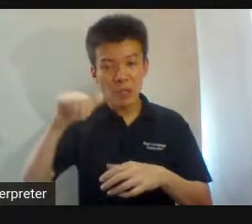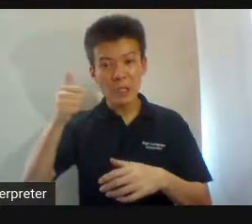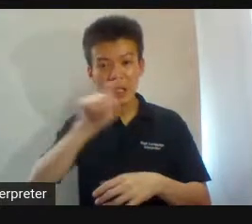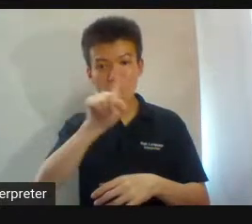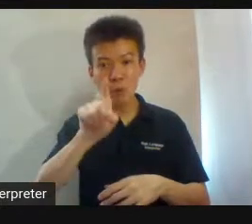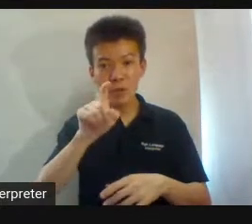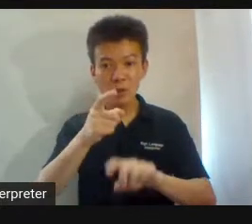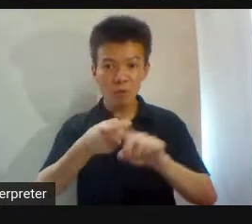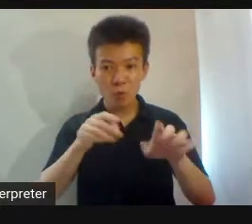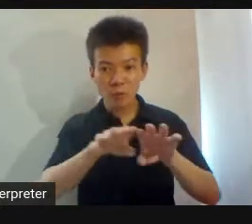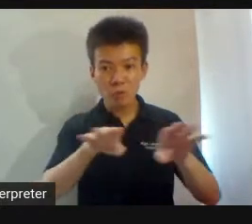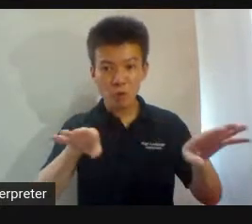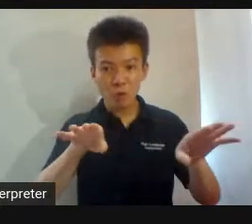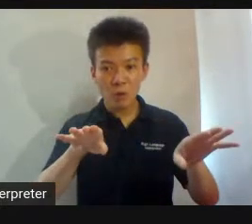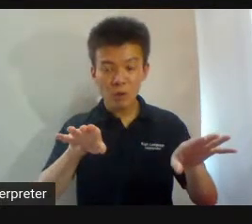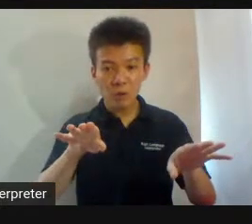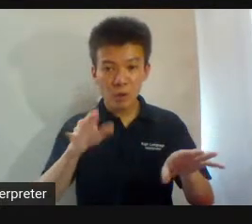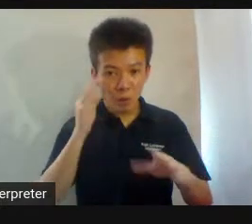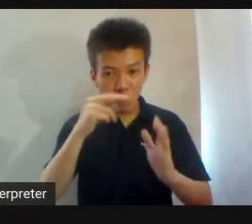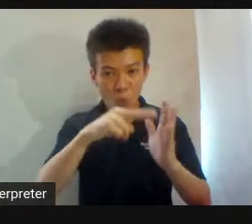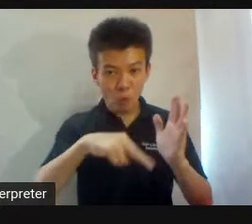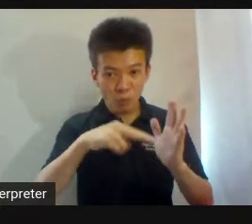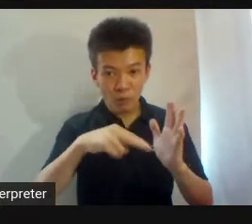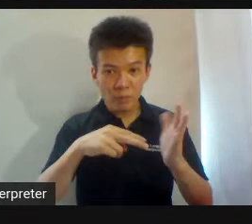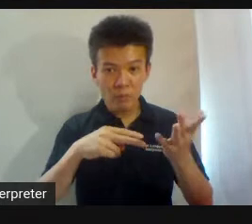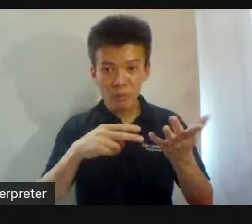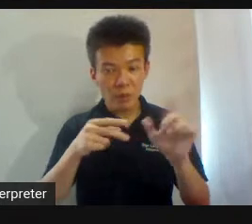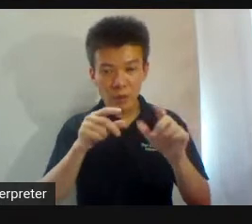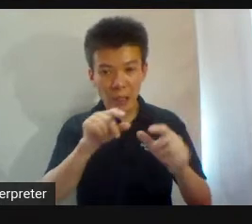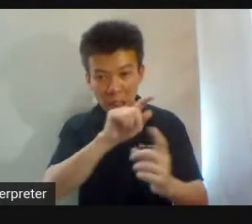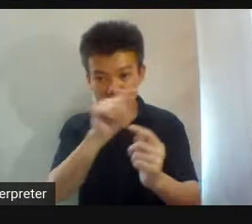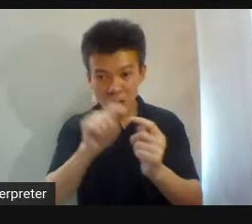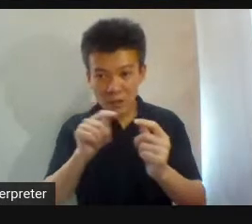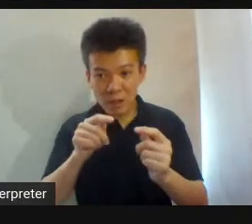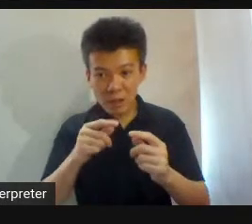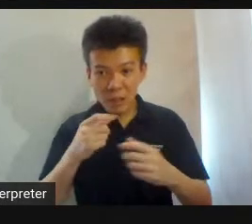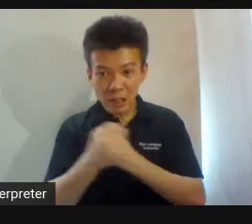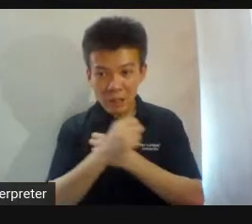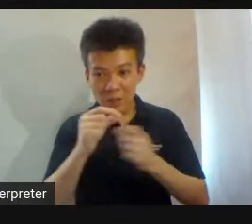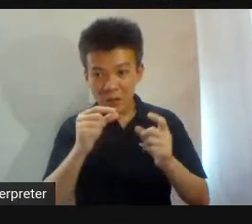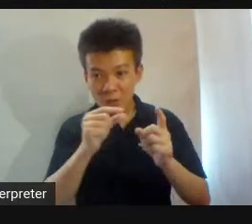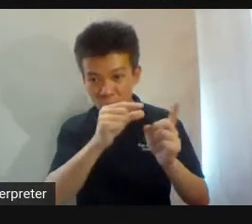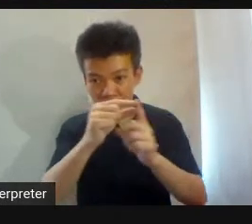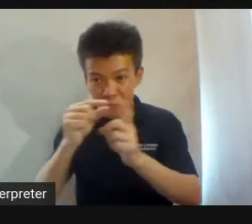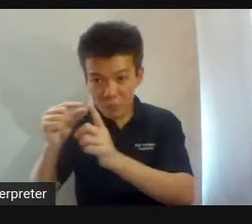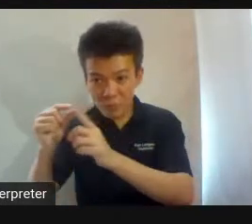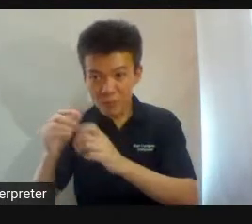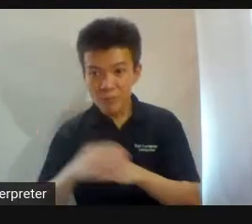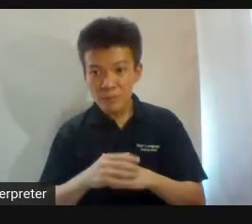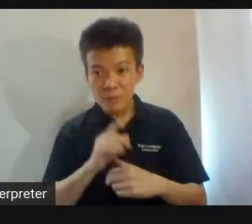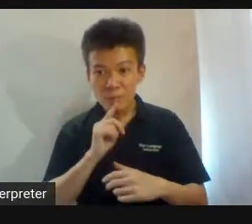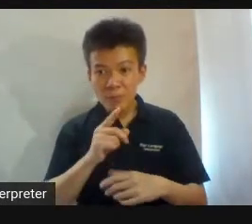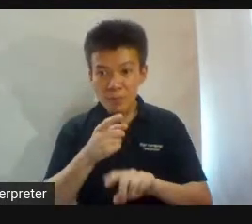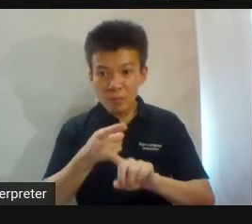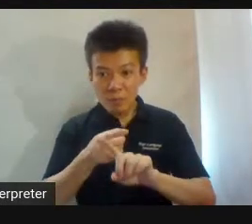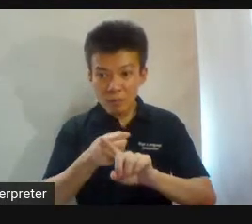question from the floor, and I'm going to read it verbatim because I love the way it's worded. Okay. It's a question for